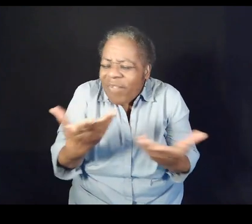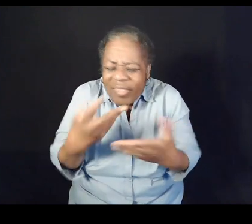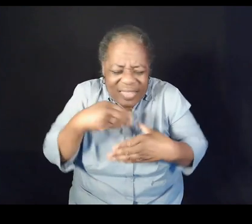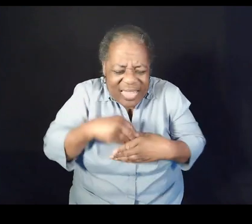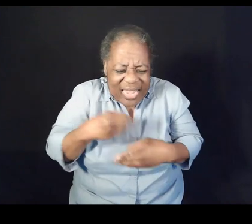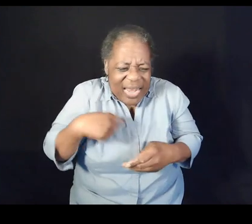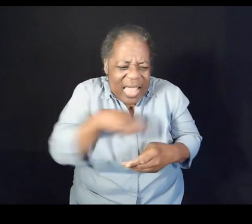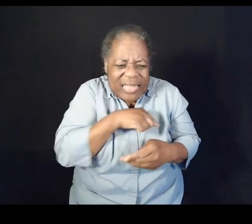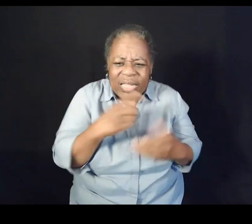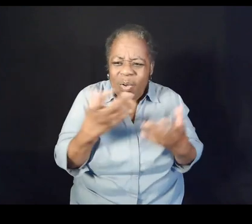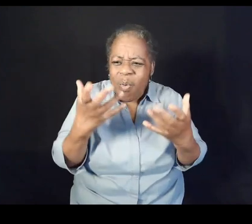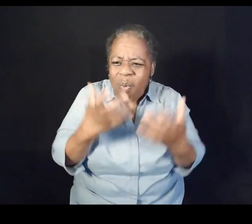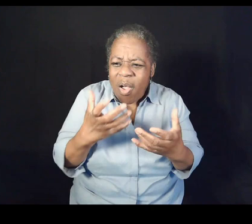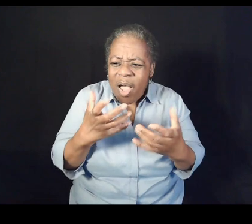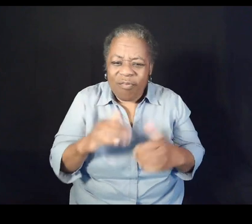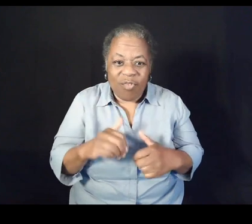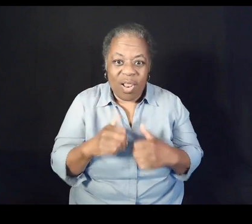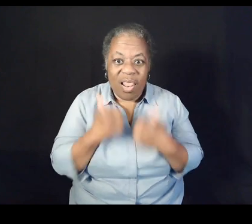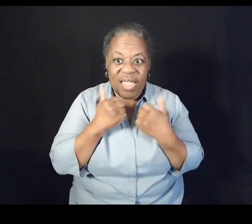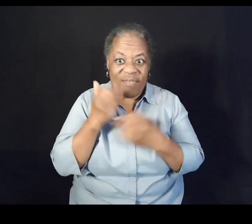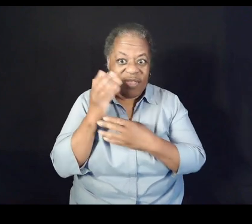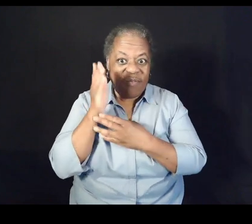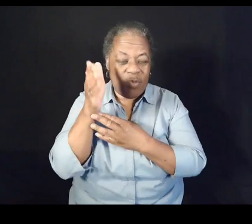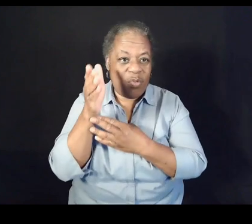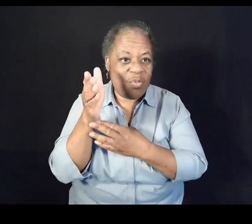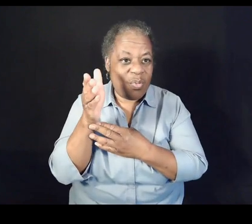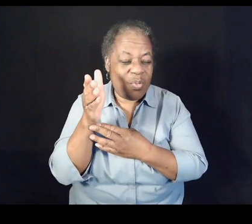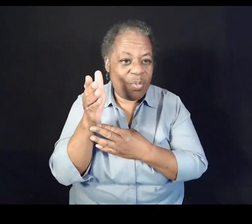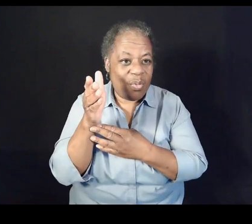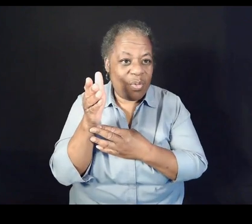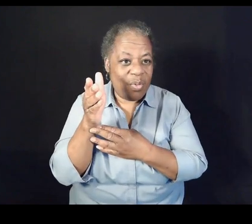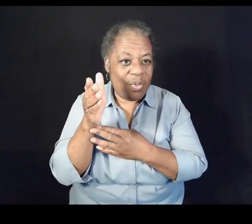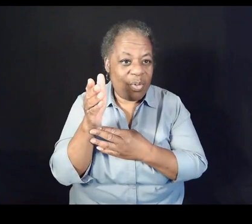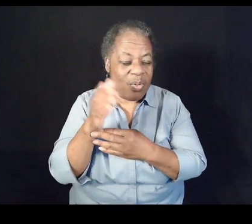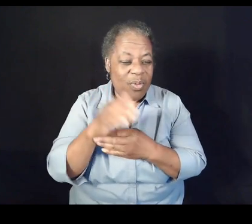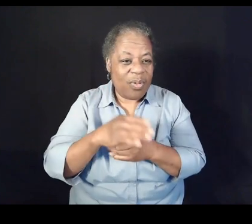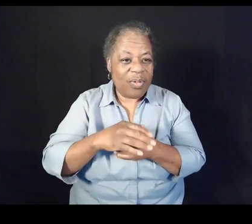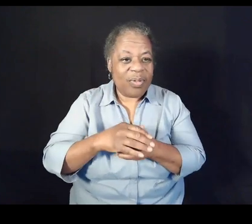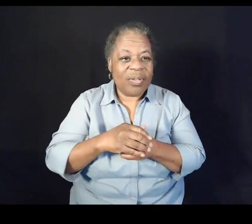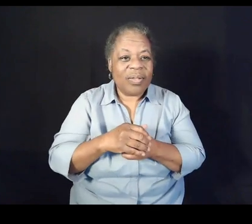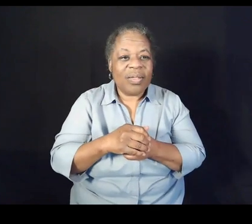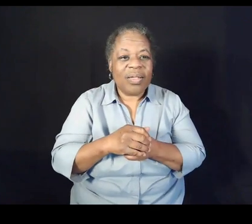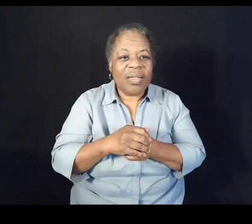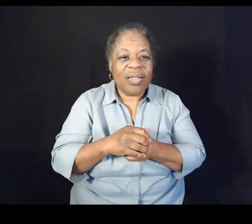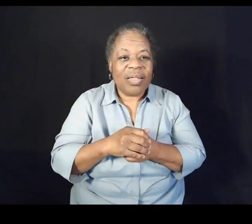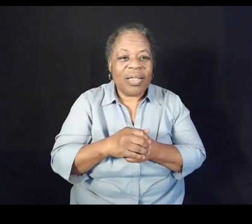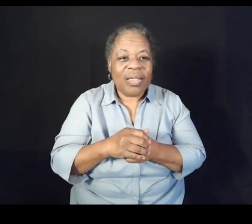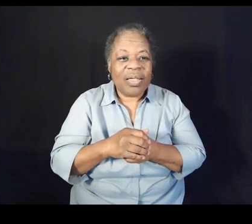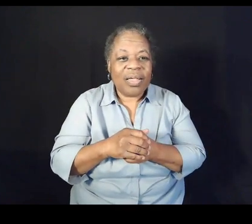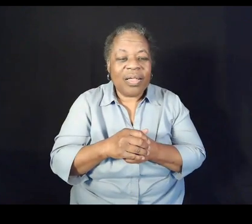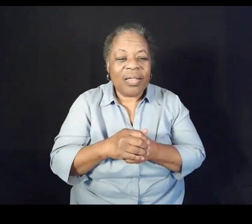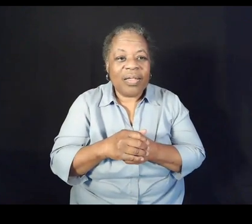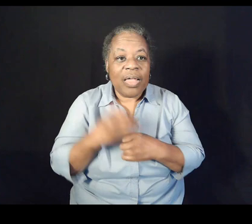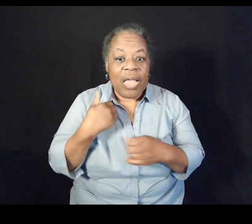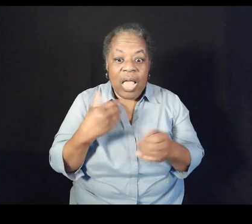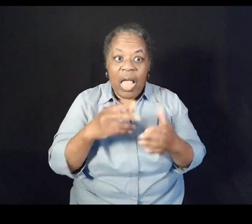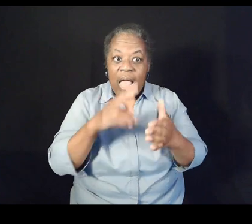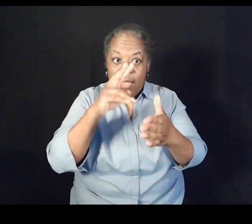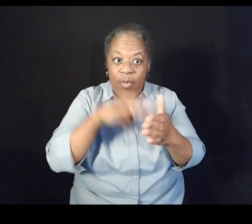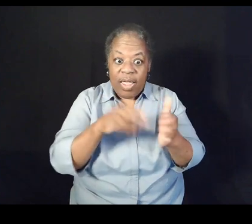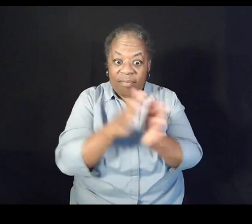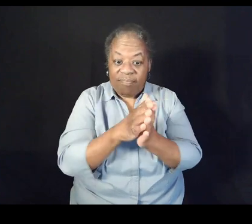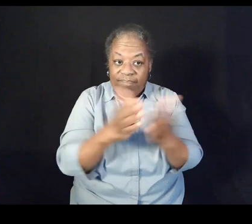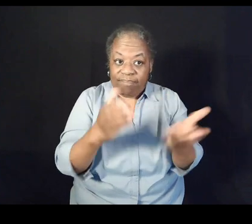for a life to come? I actually read to them from the book of